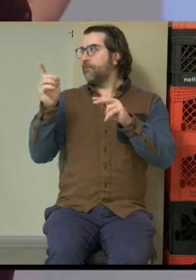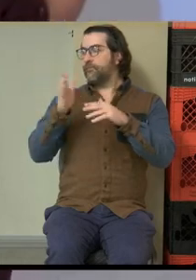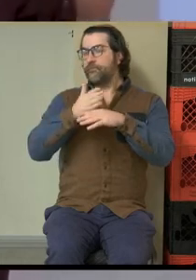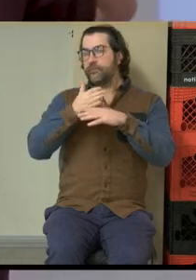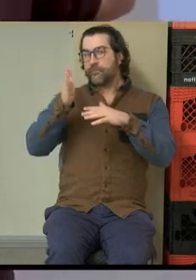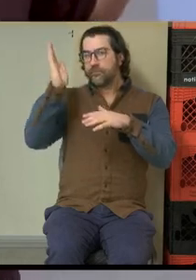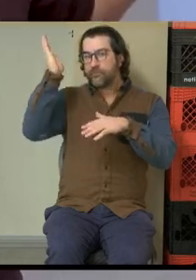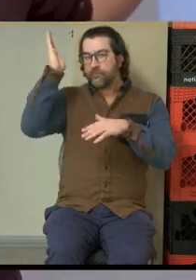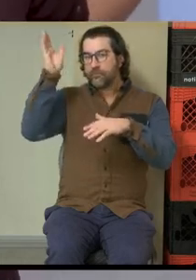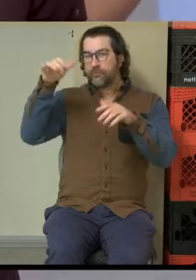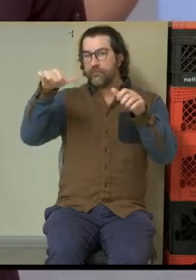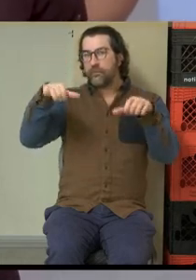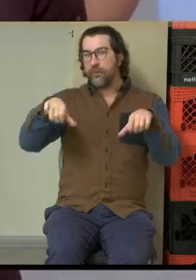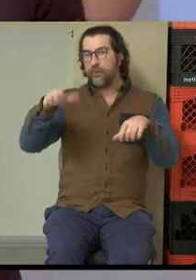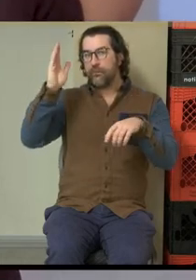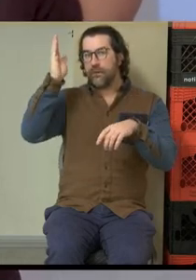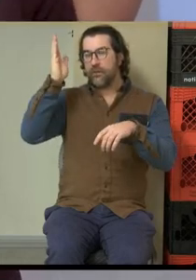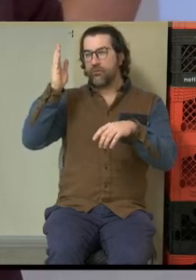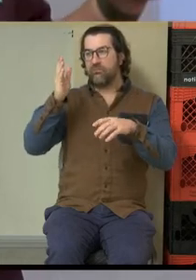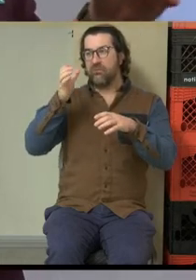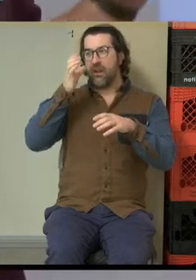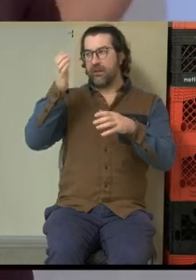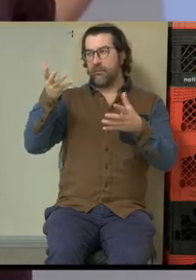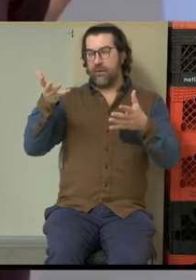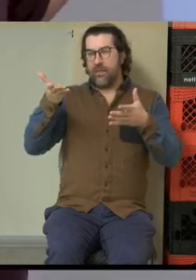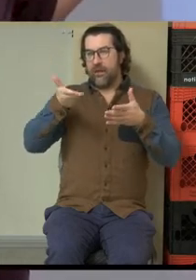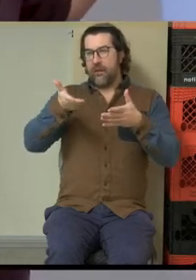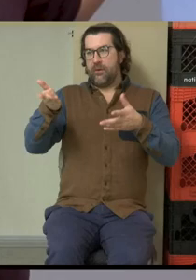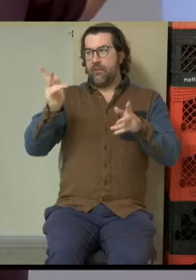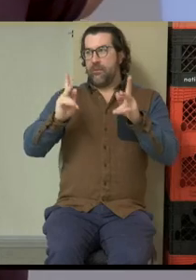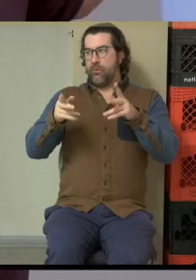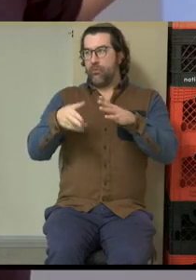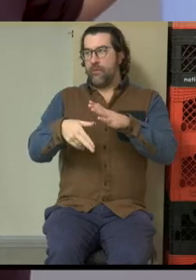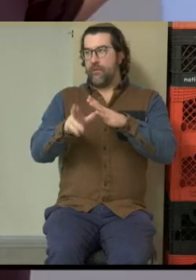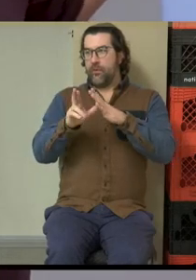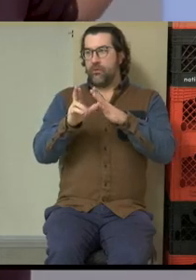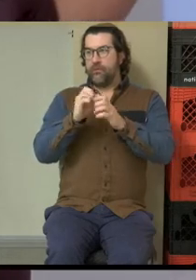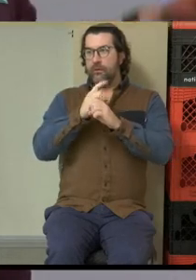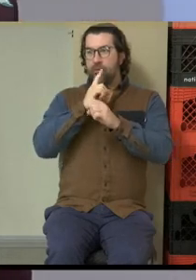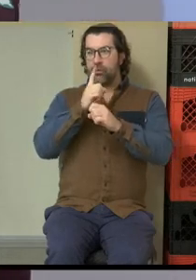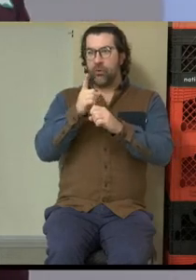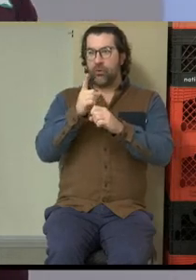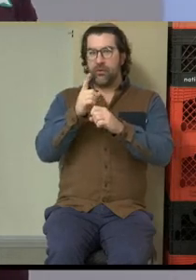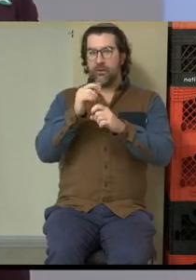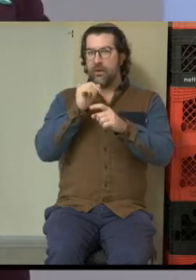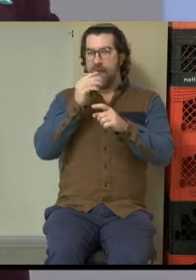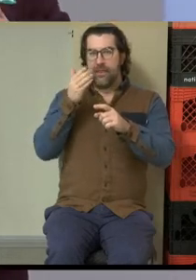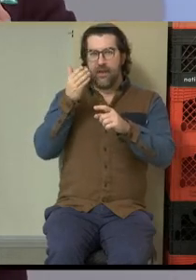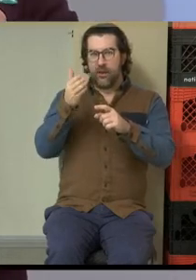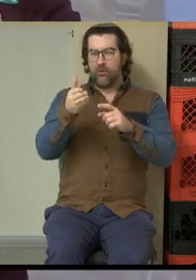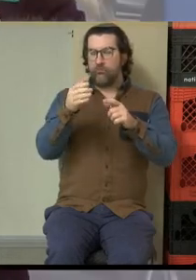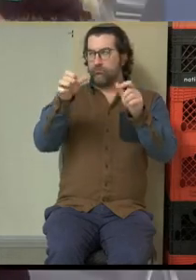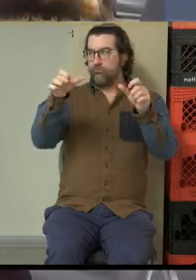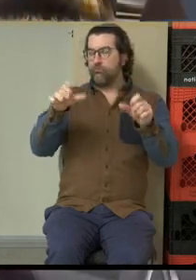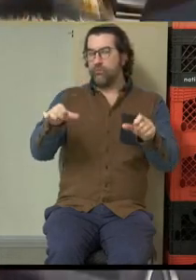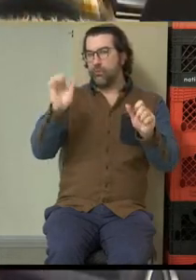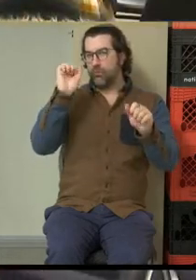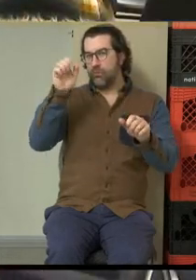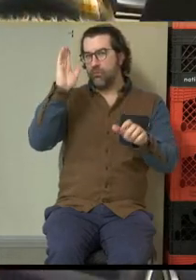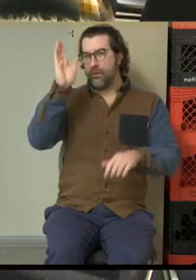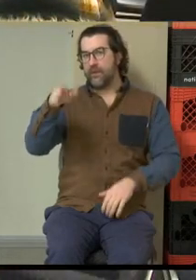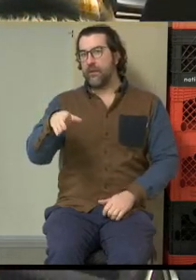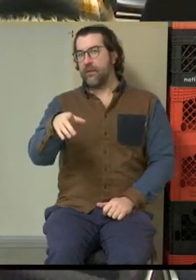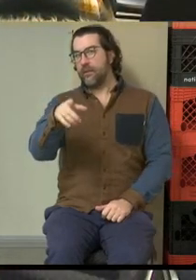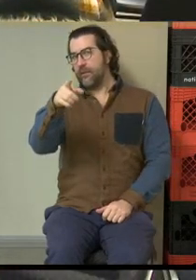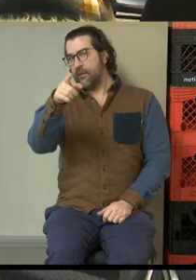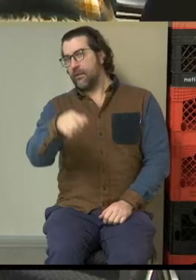the presentation. The concepts are already there for people to review, but we'll make sure that anything that isn't up there already gets up there. Yeah, question